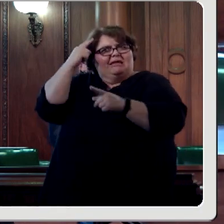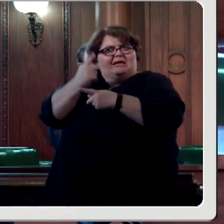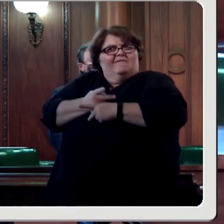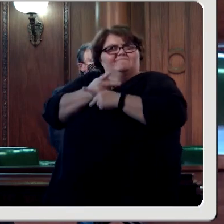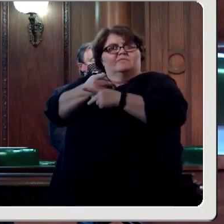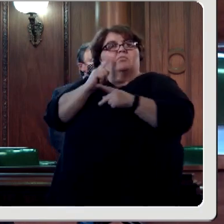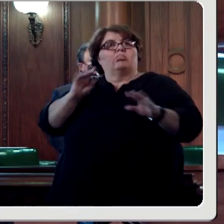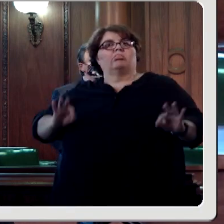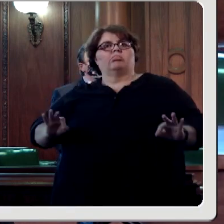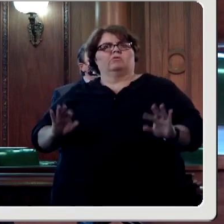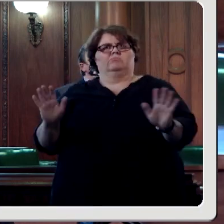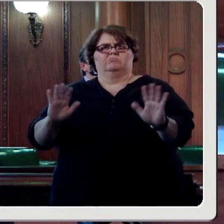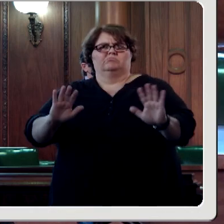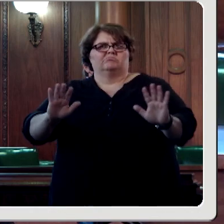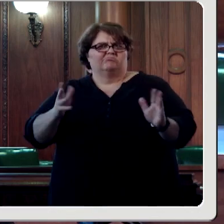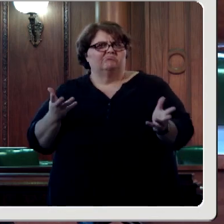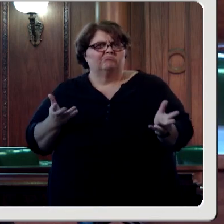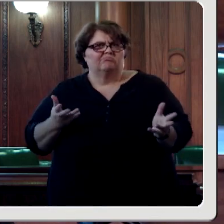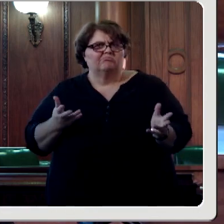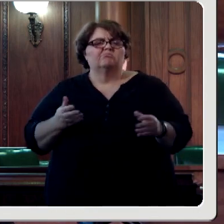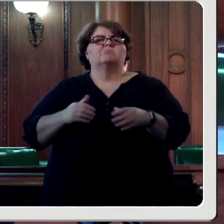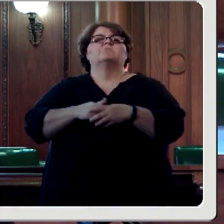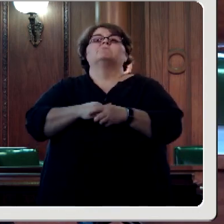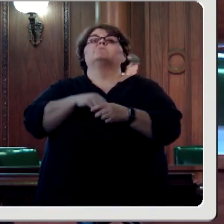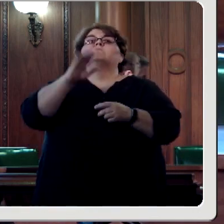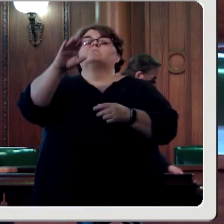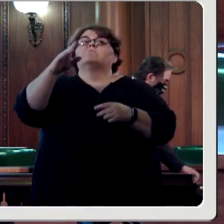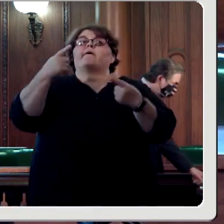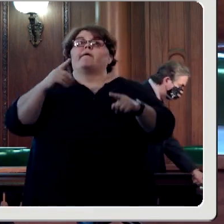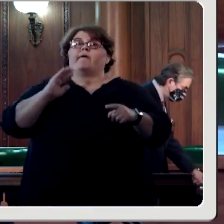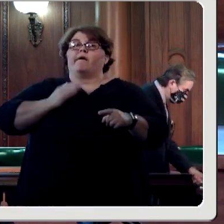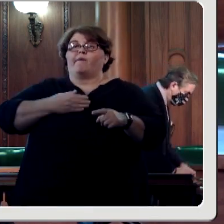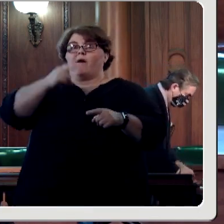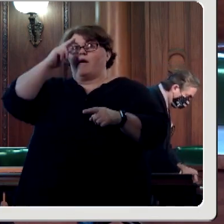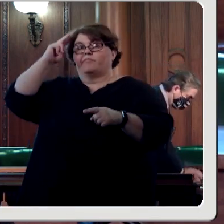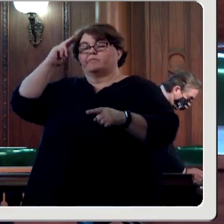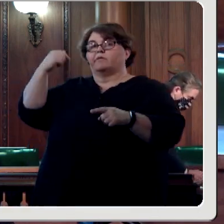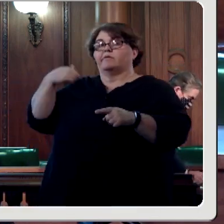metrics, hospitalized patients and the percentage of positive